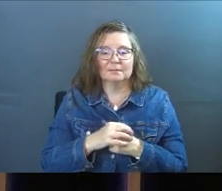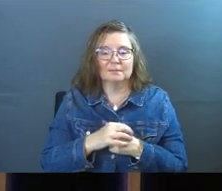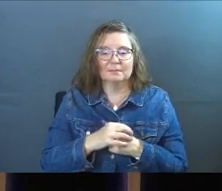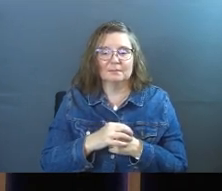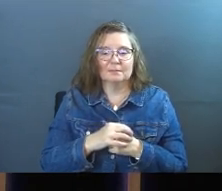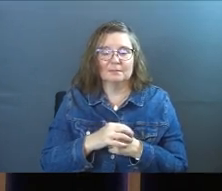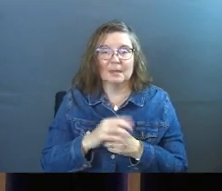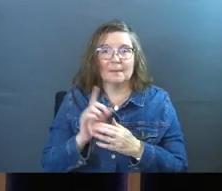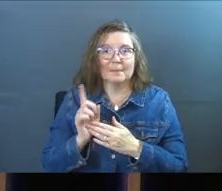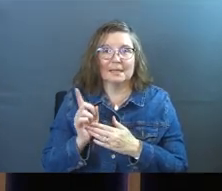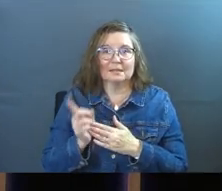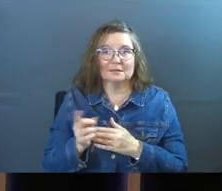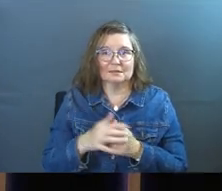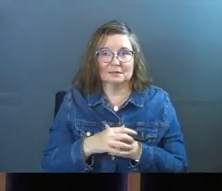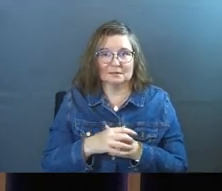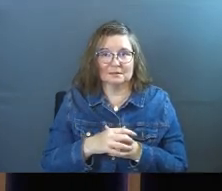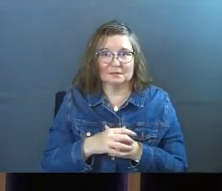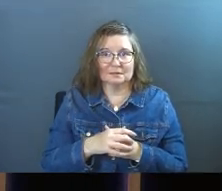Minutes.